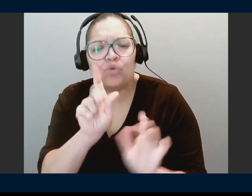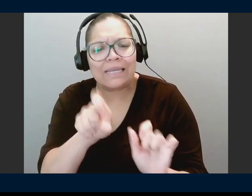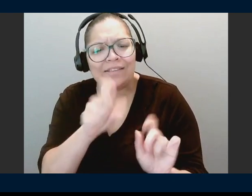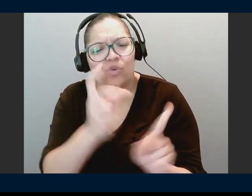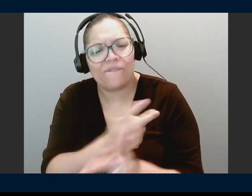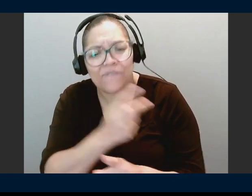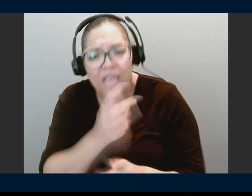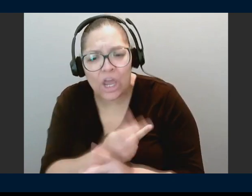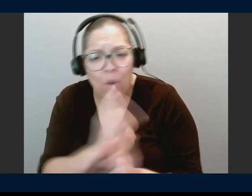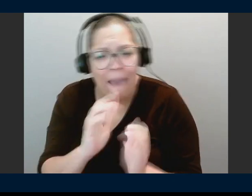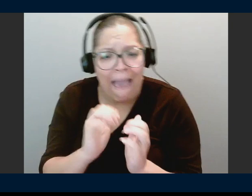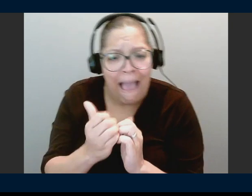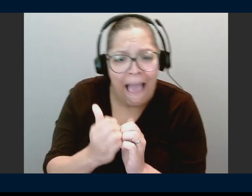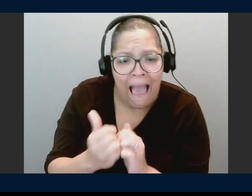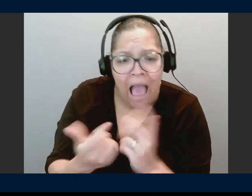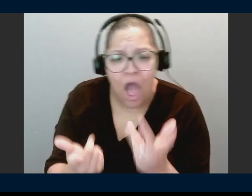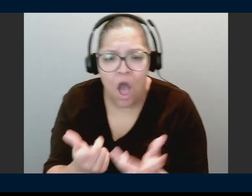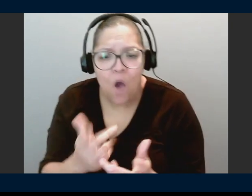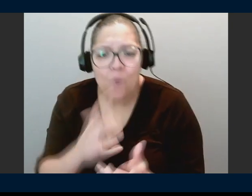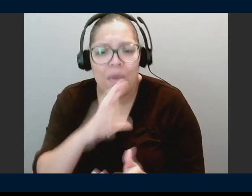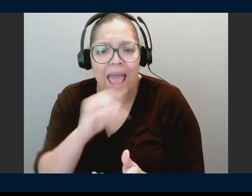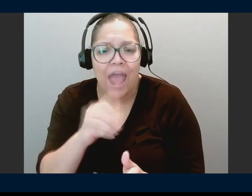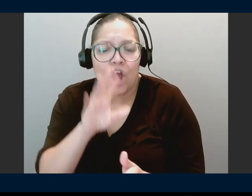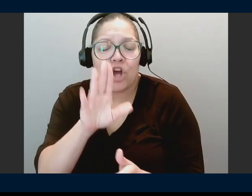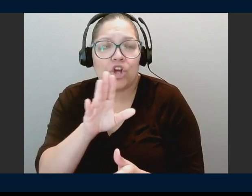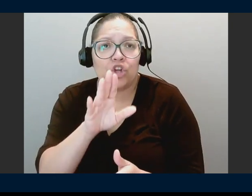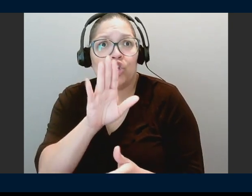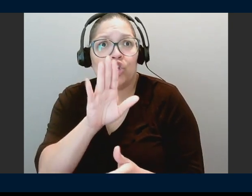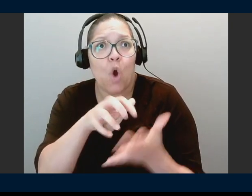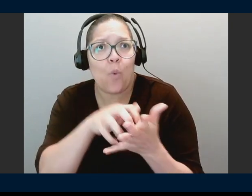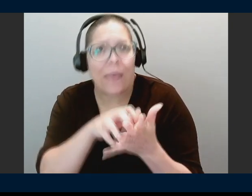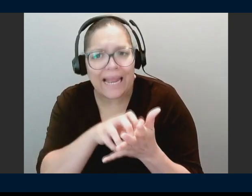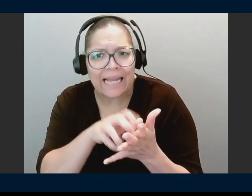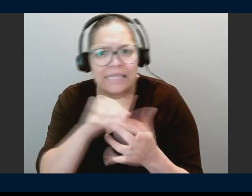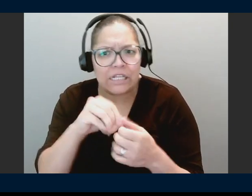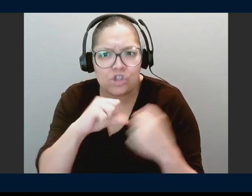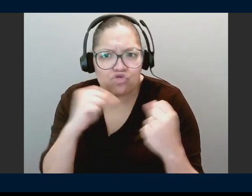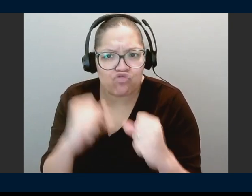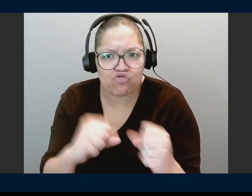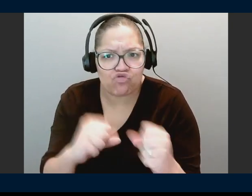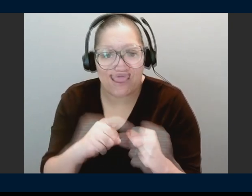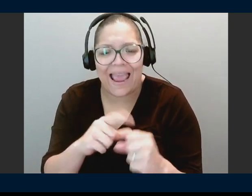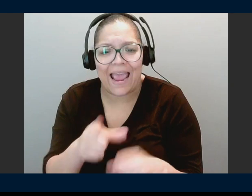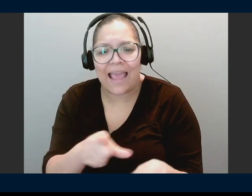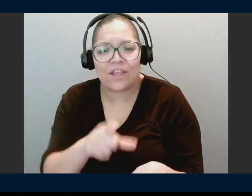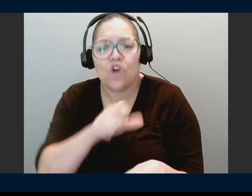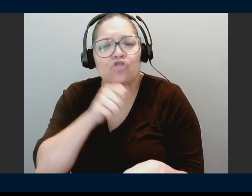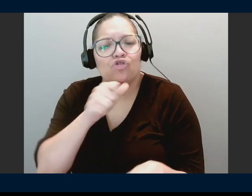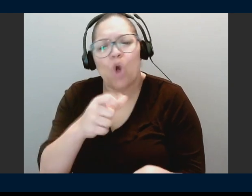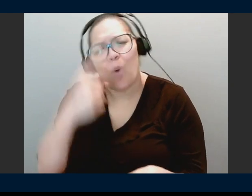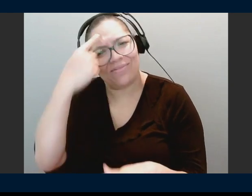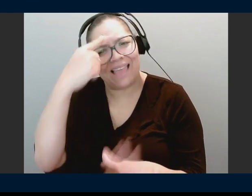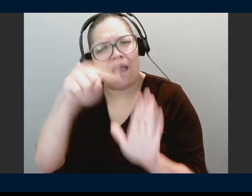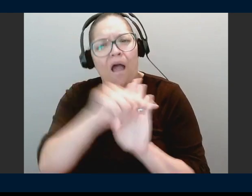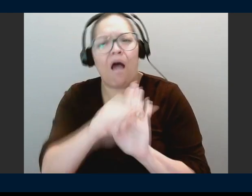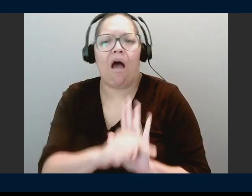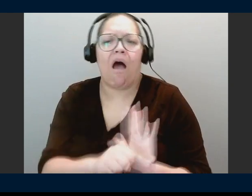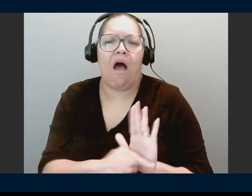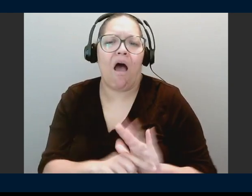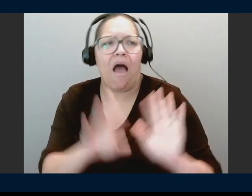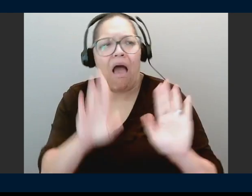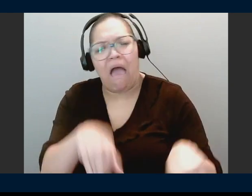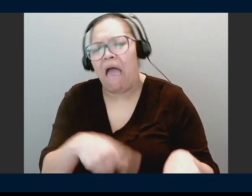your strengths, and then also work on your weaknesses. And don't let that get in the way of you thinking that you won't be a great researcher, great in your career like everyone